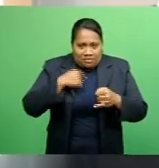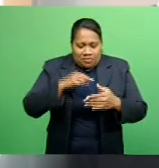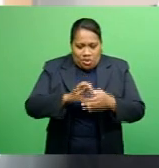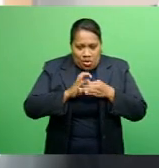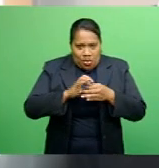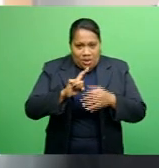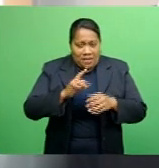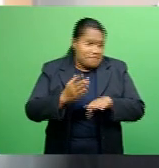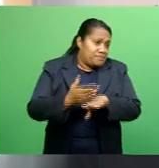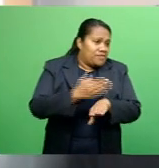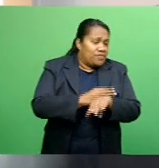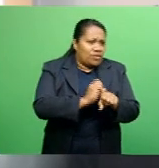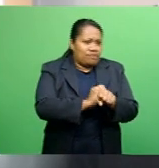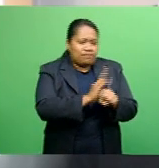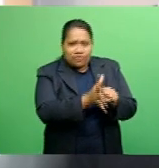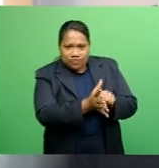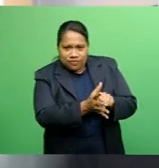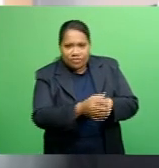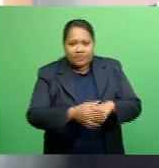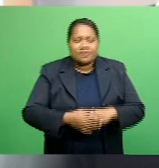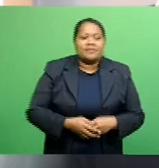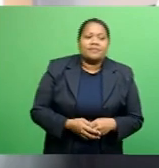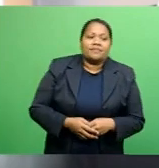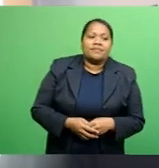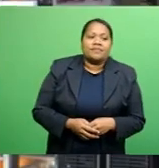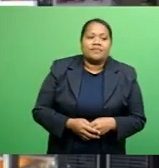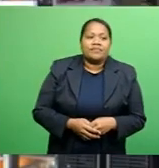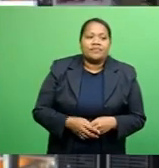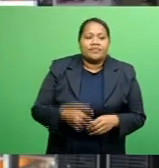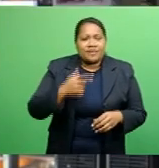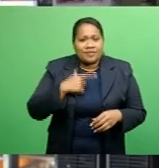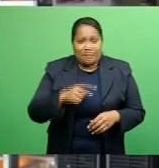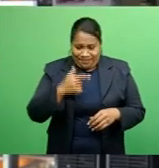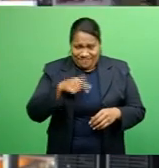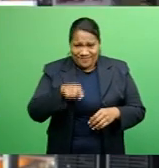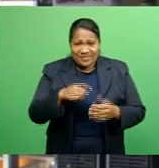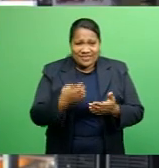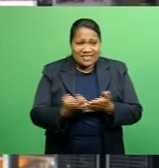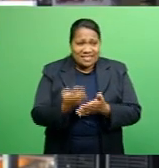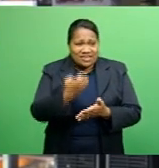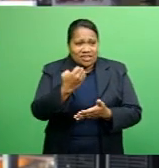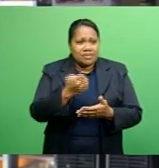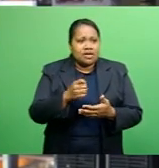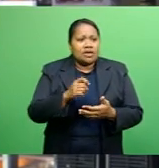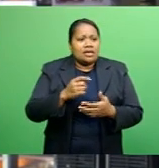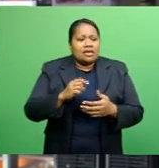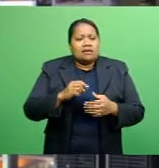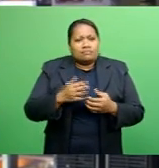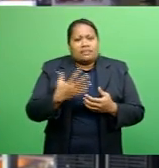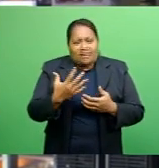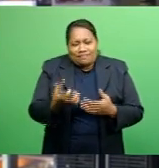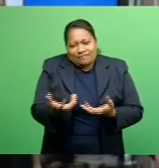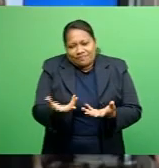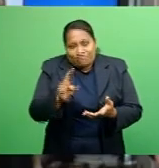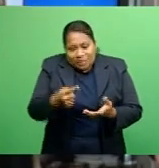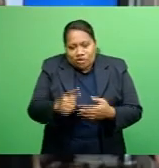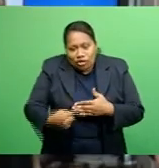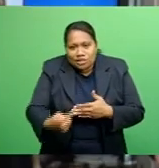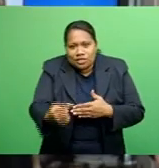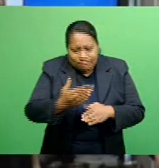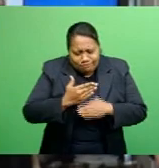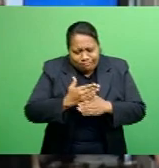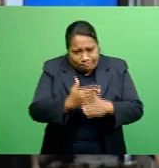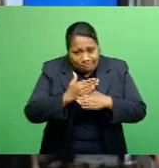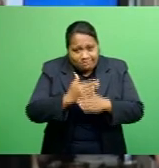COVID-19, but it was dashed out due to the economic recession. But I shall continue to work hard to